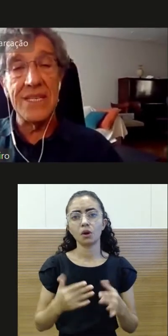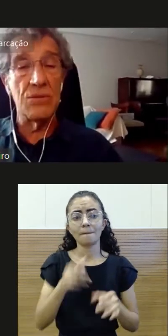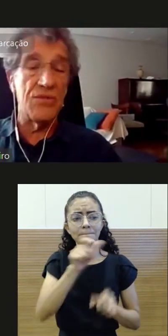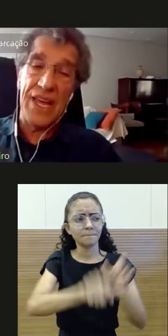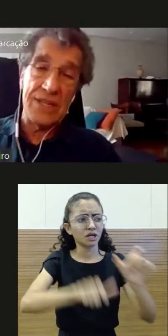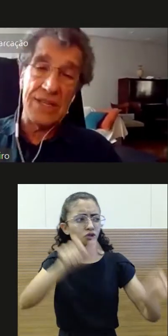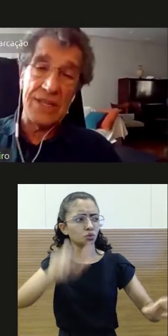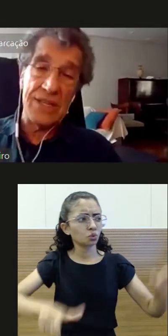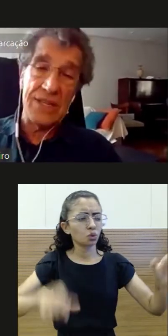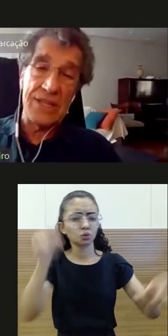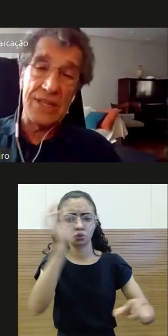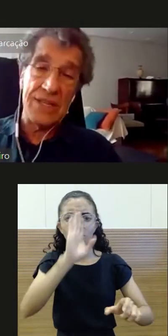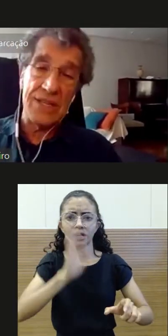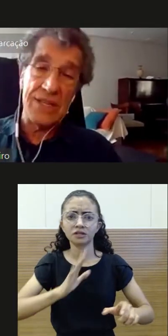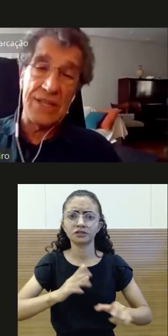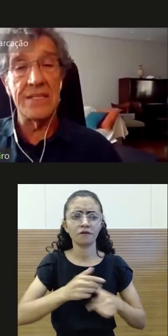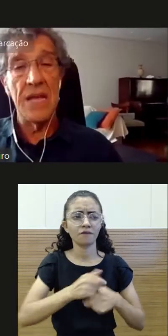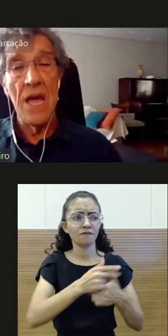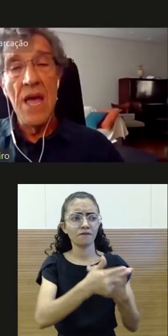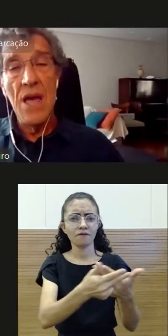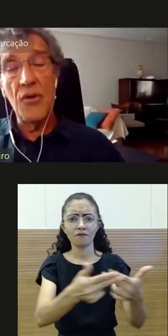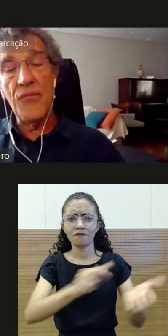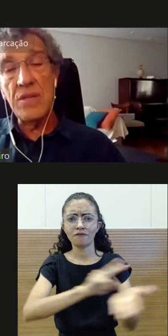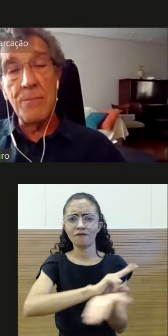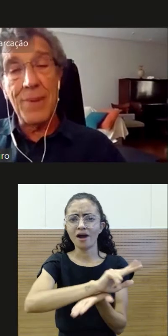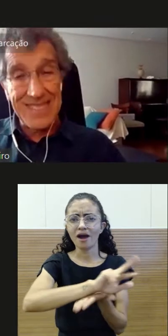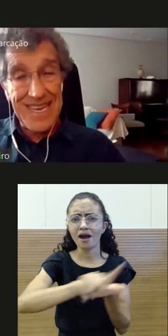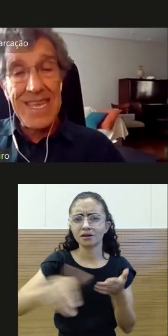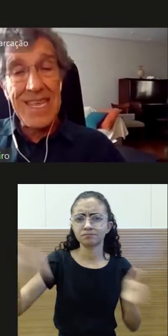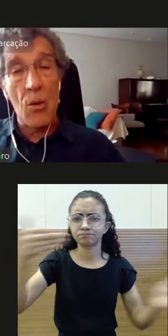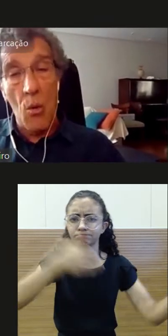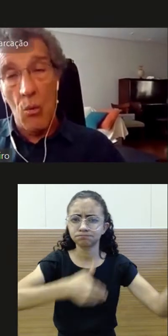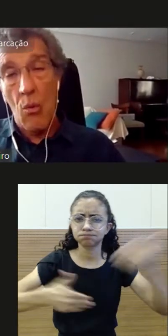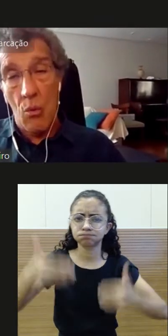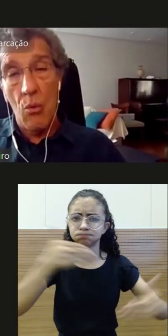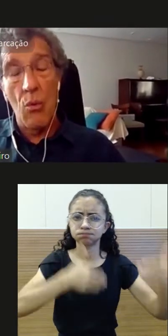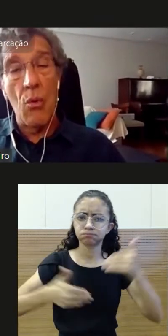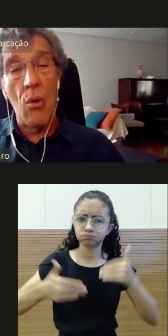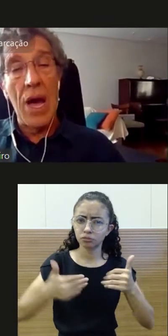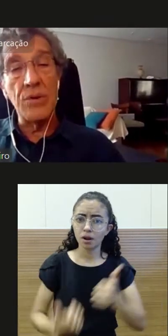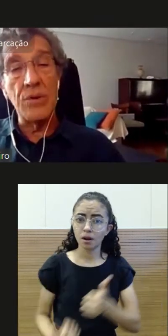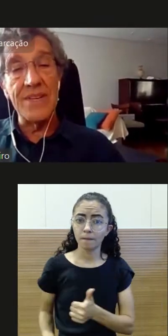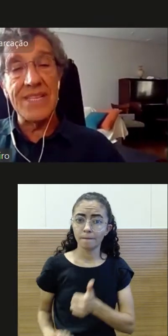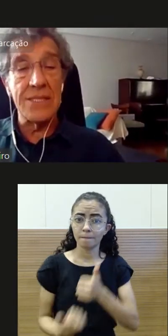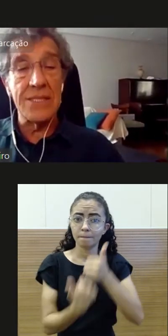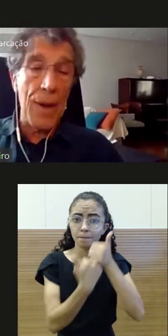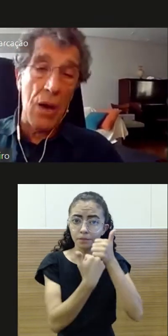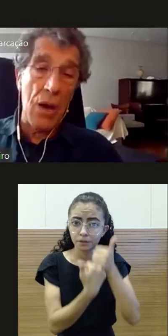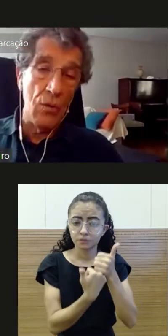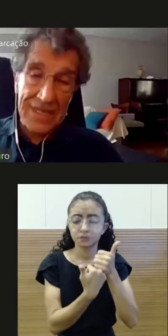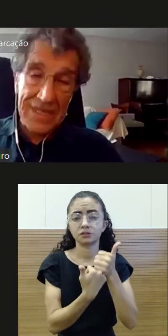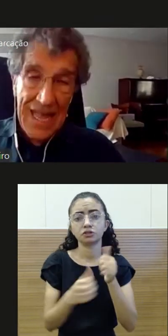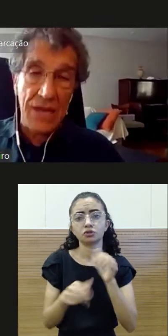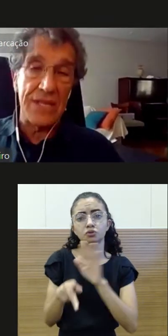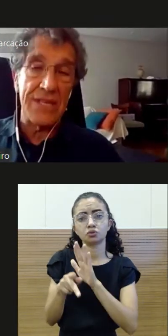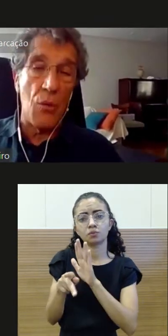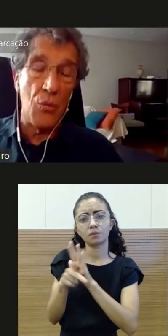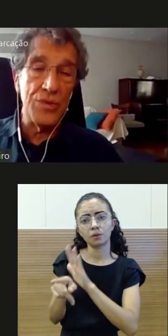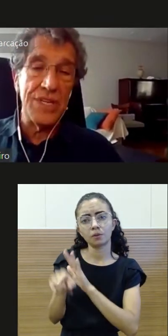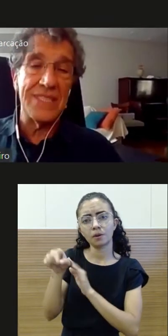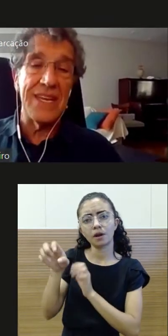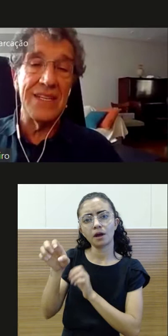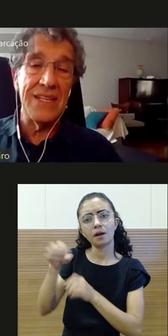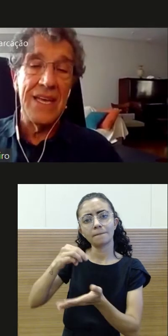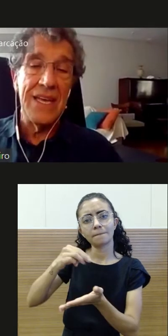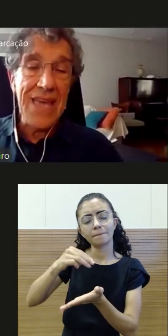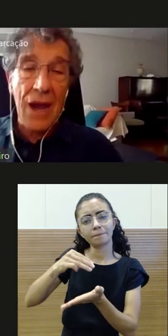involved dozens, hundreds of people all over Brazil, many Brazilian universities, and was done in partnership